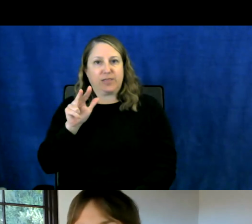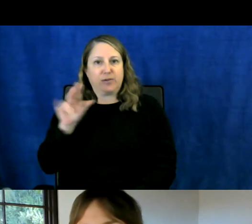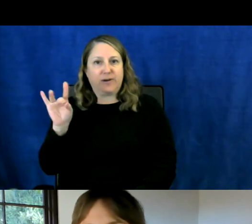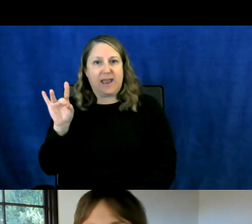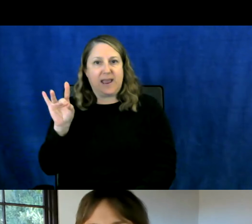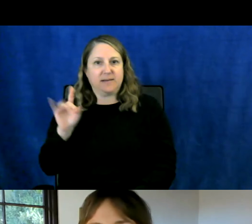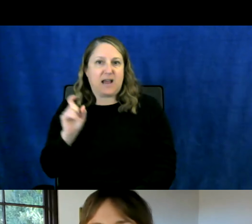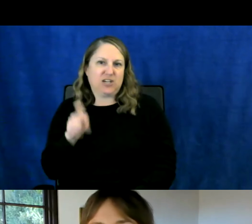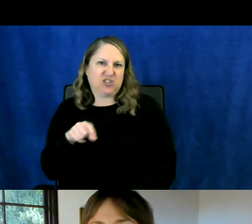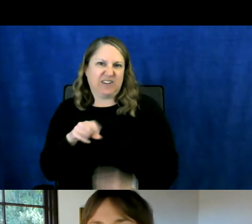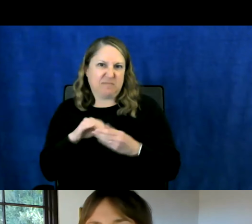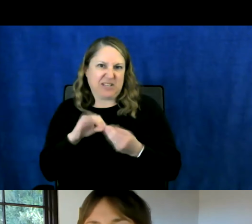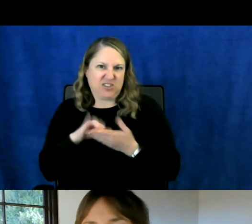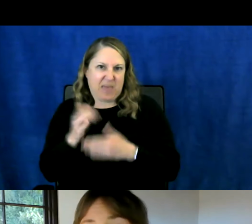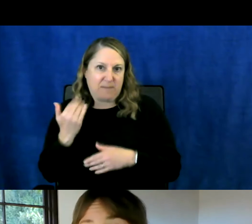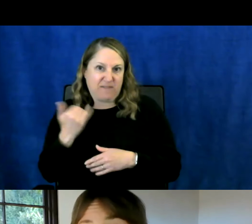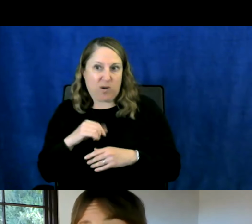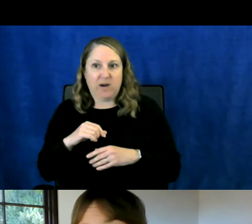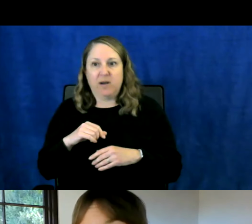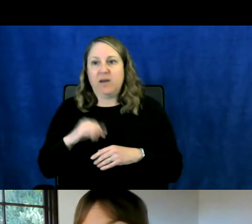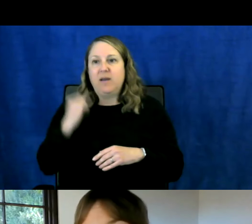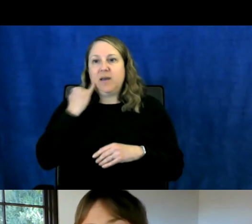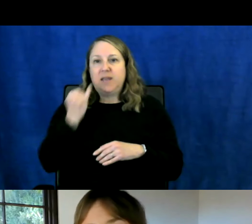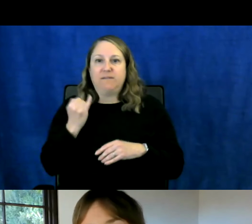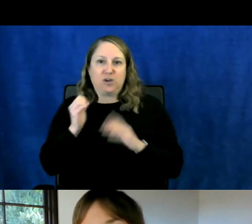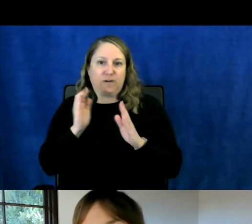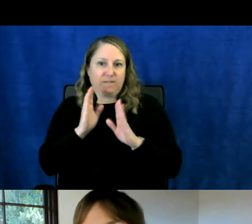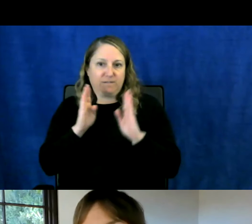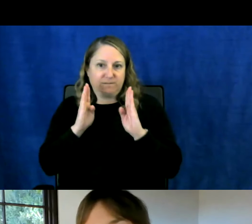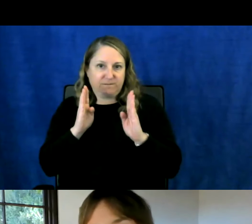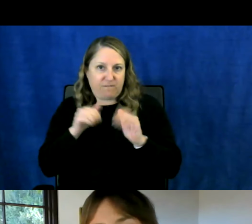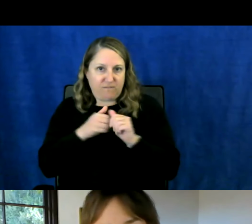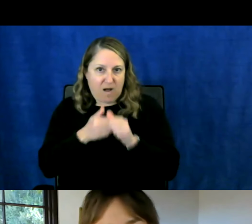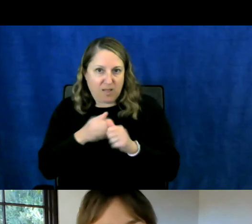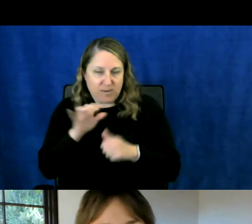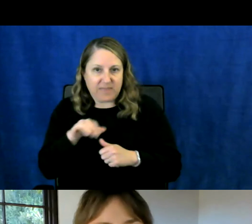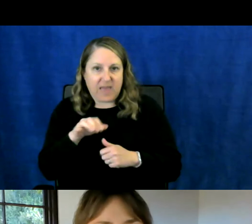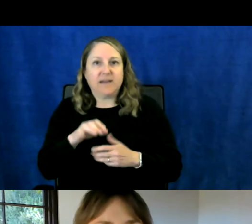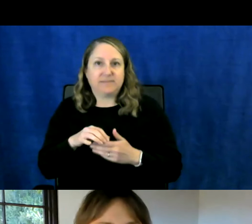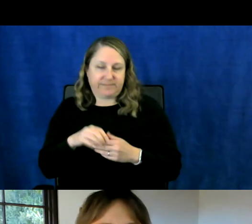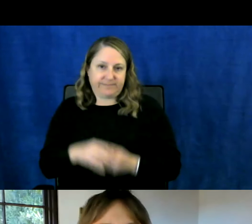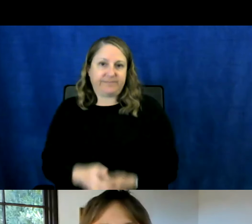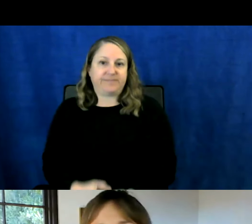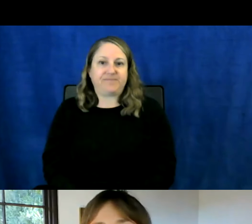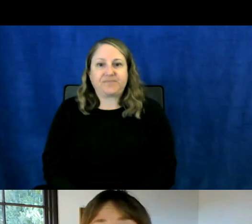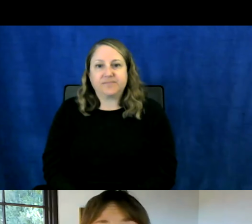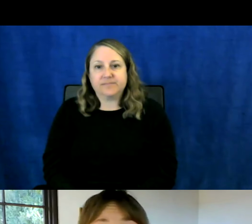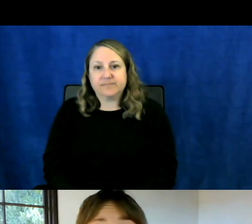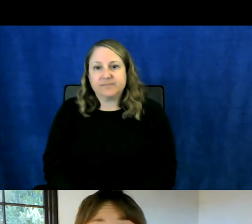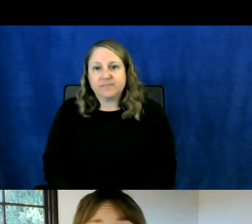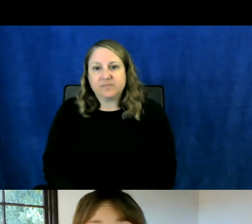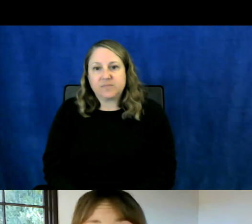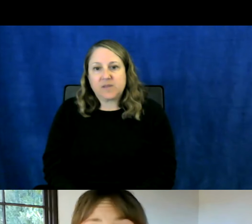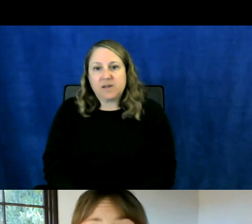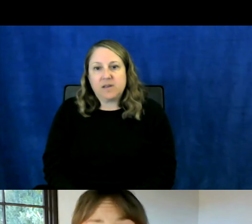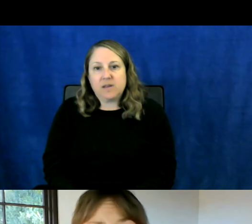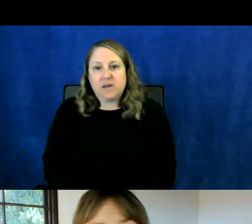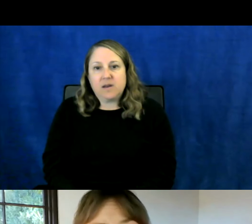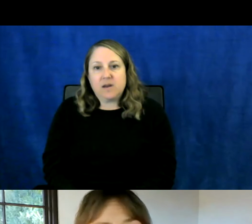Should have mentioned the bill number when I started, but in case folks are following or you'd like to follow, That's the bill number. All right,